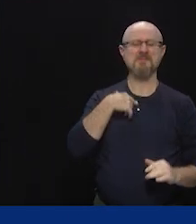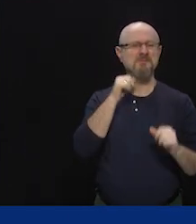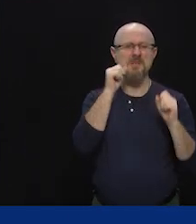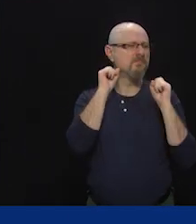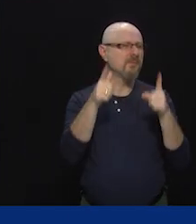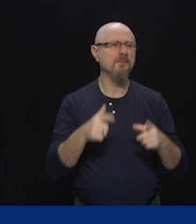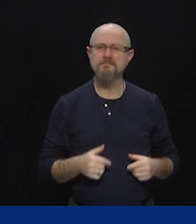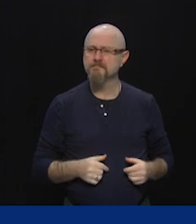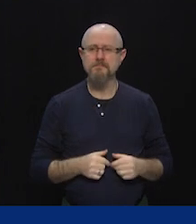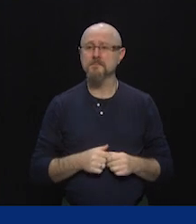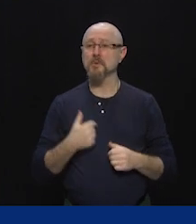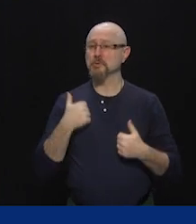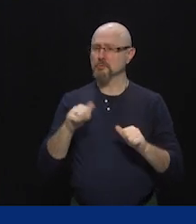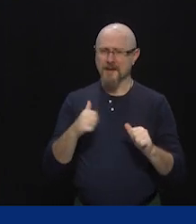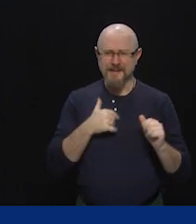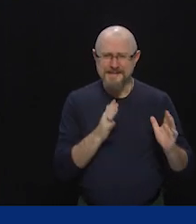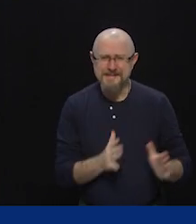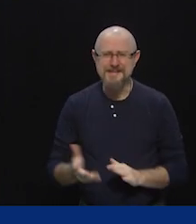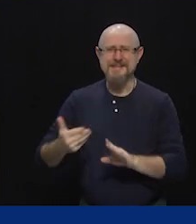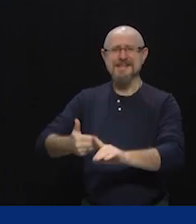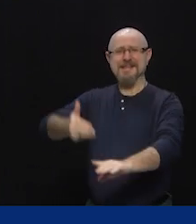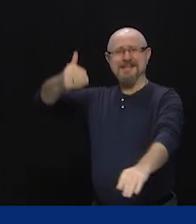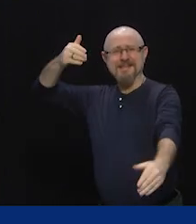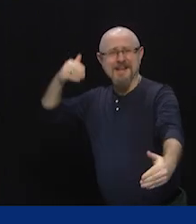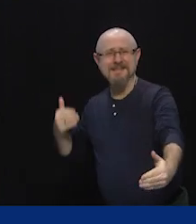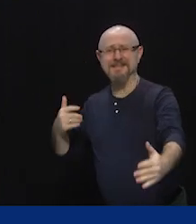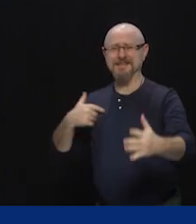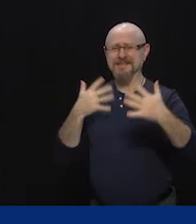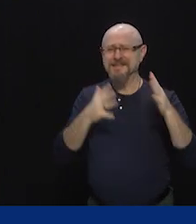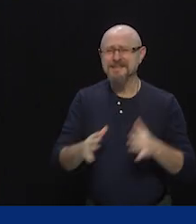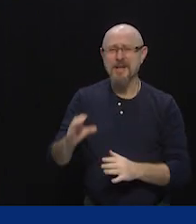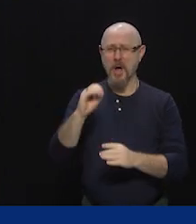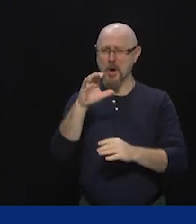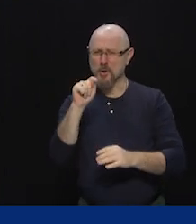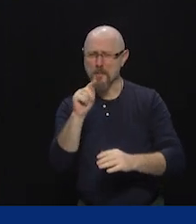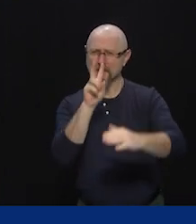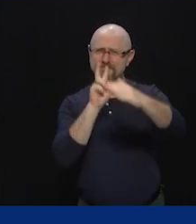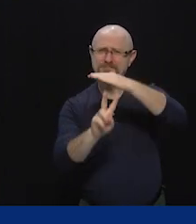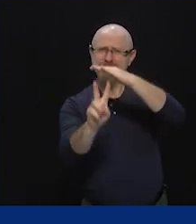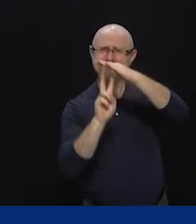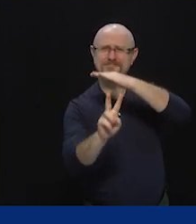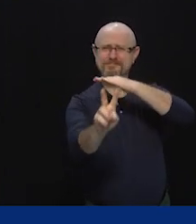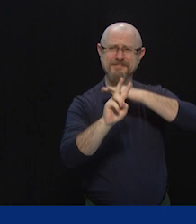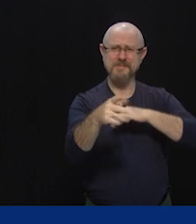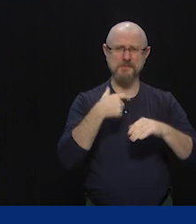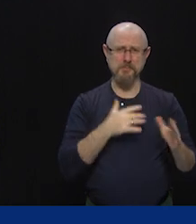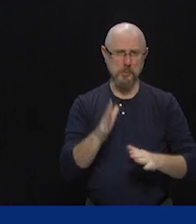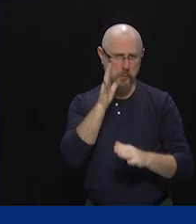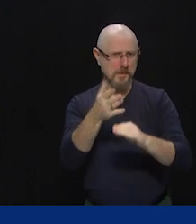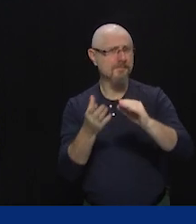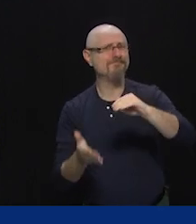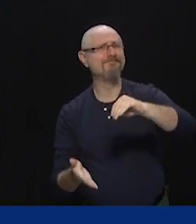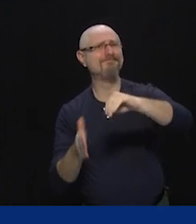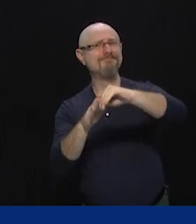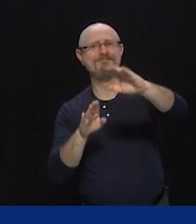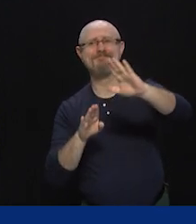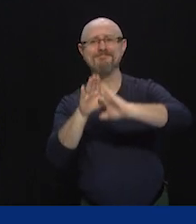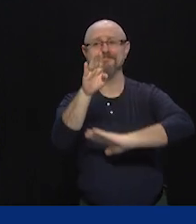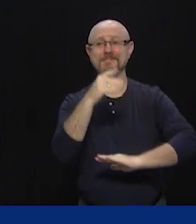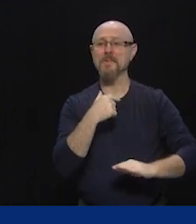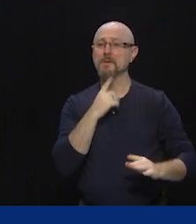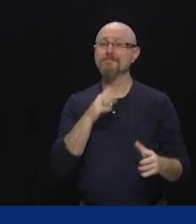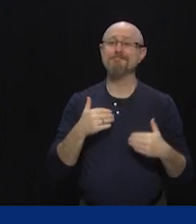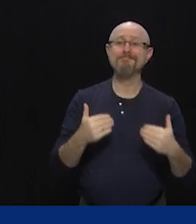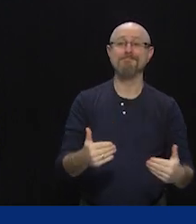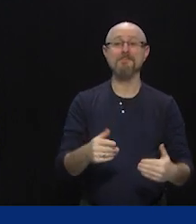taking precautions, warning about the winter surge as early October, taking a major step with an executive order on November